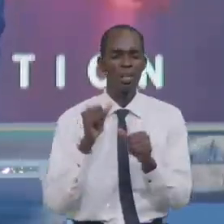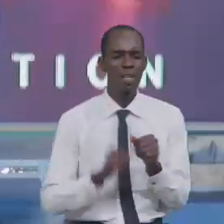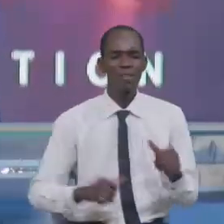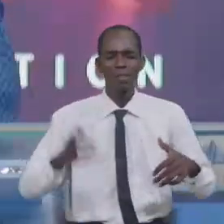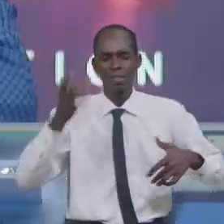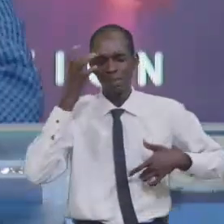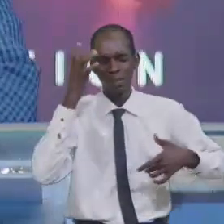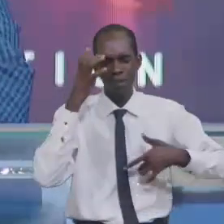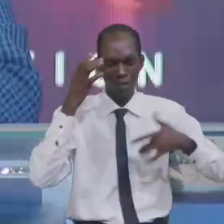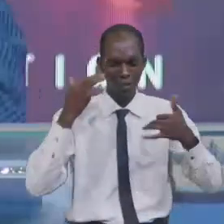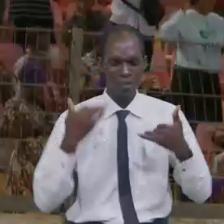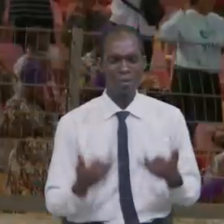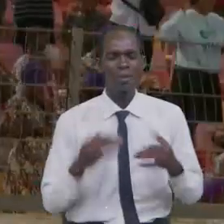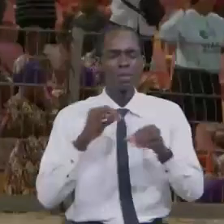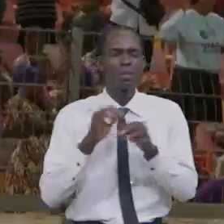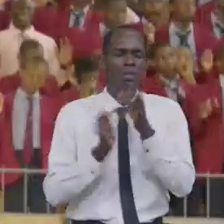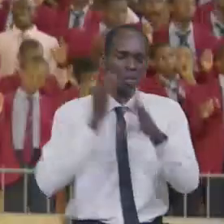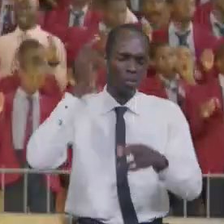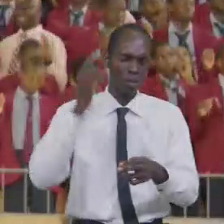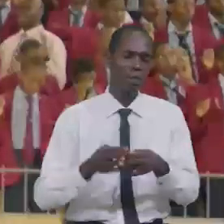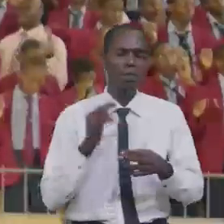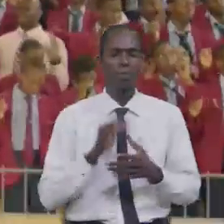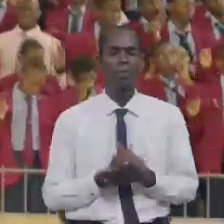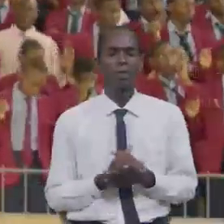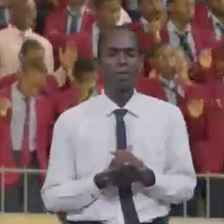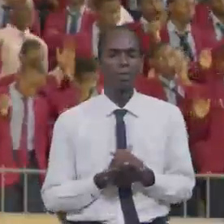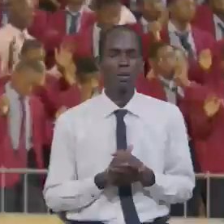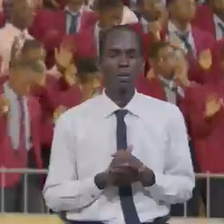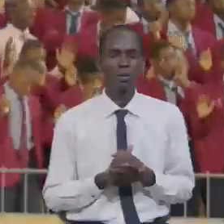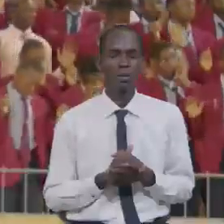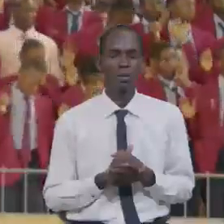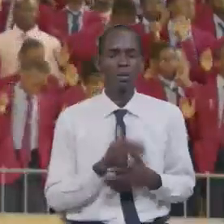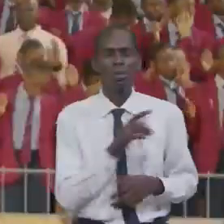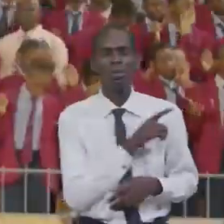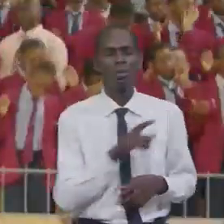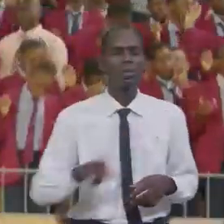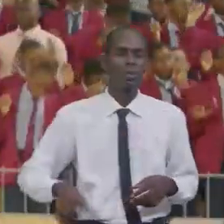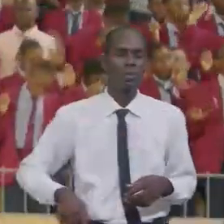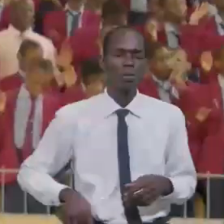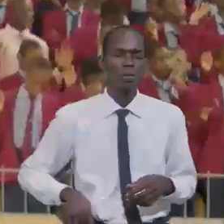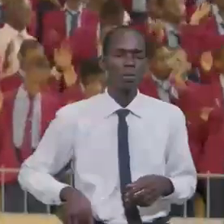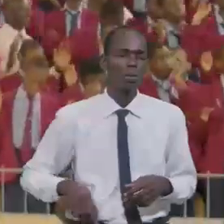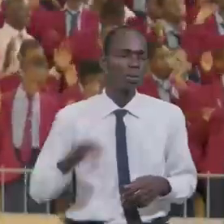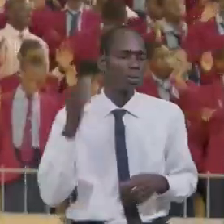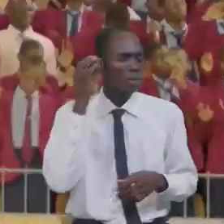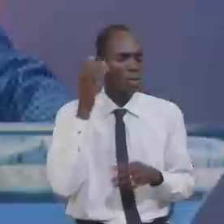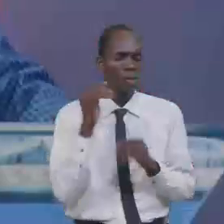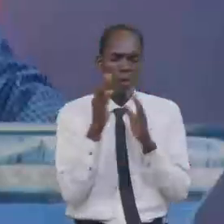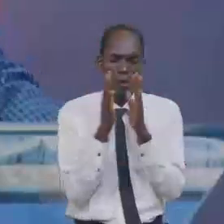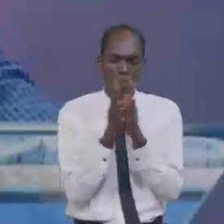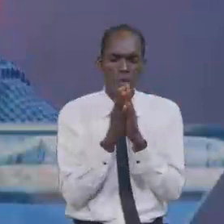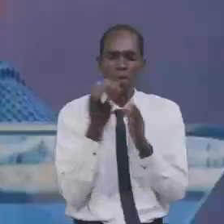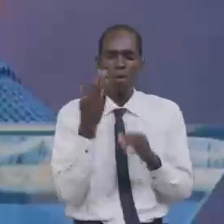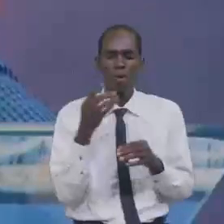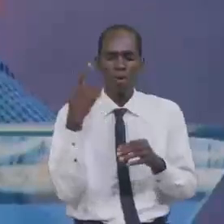right now in Jesus' name. Lord, hear the prayer of the least to